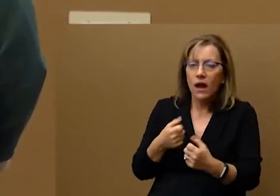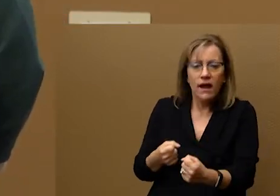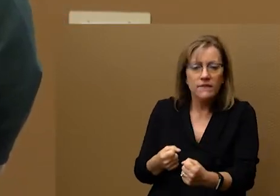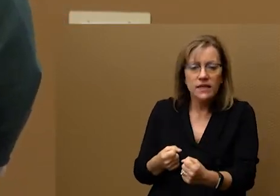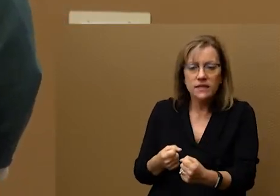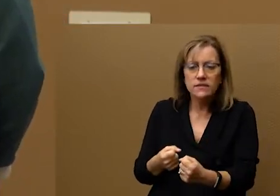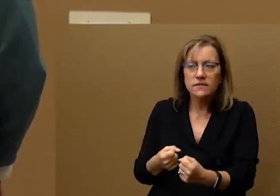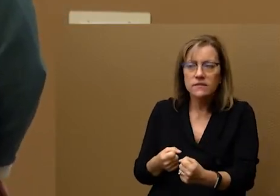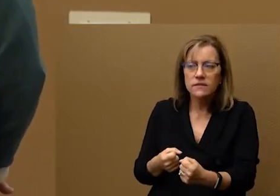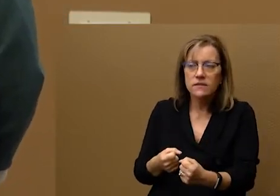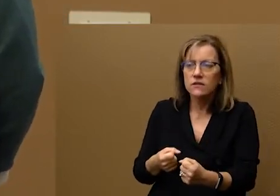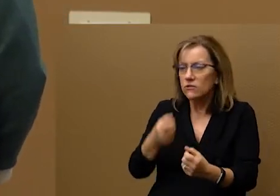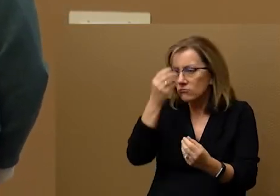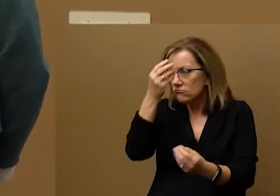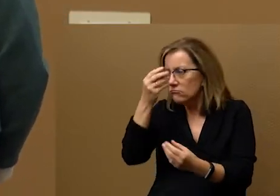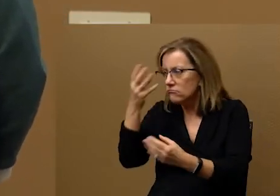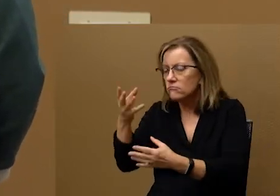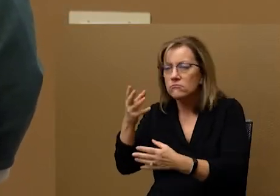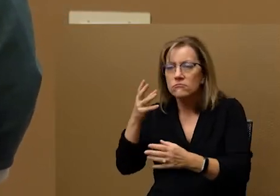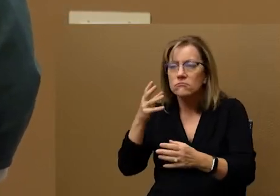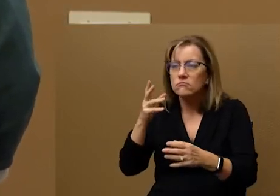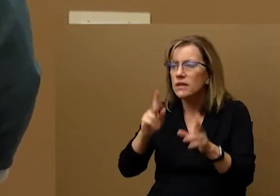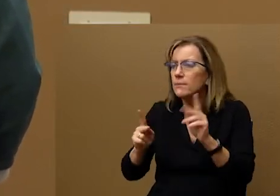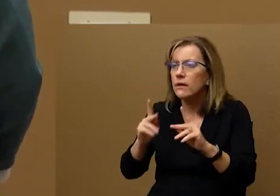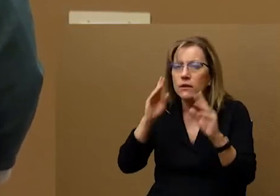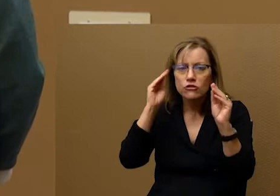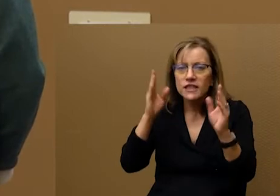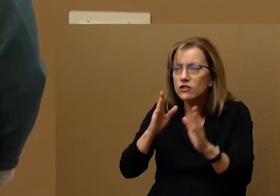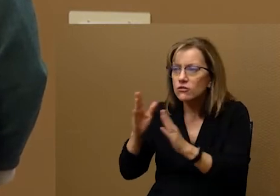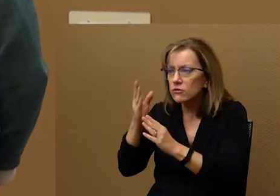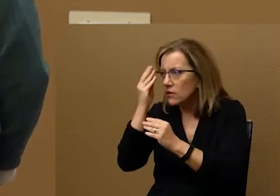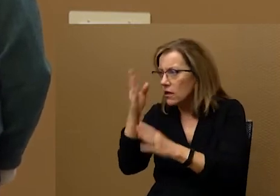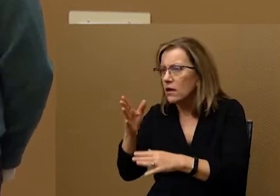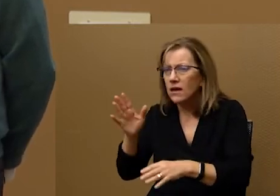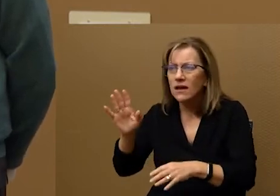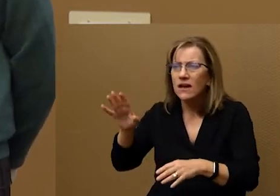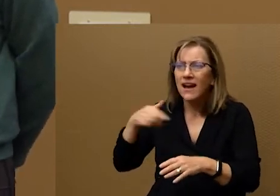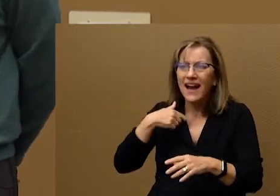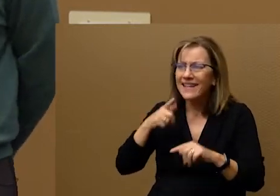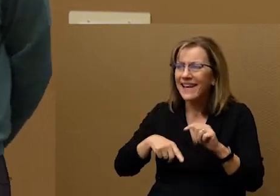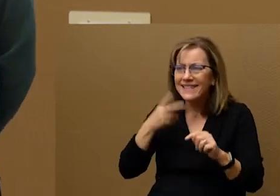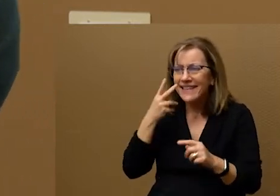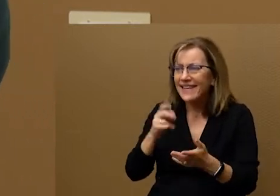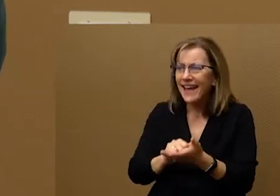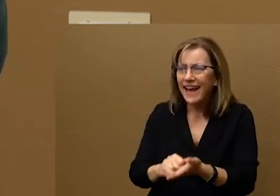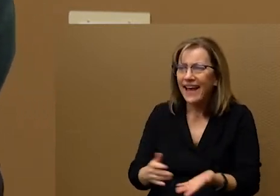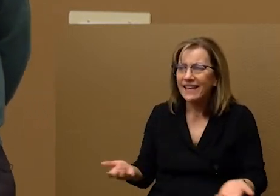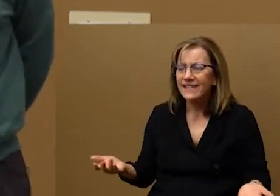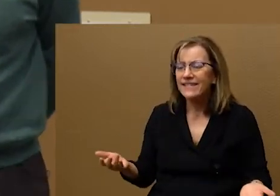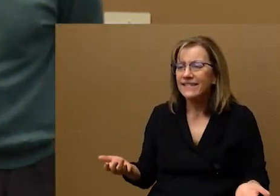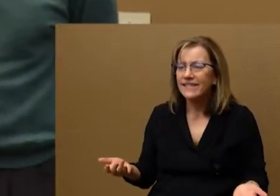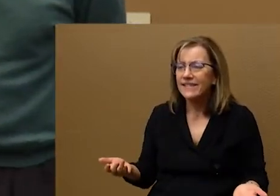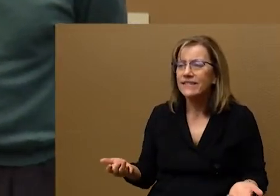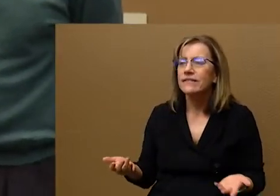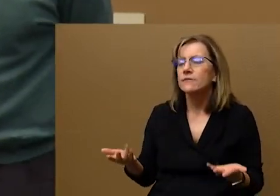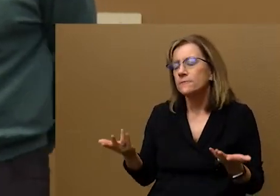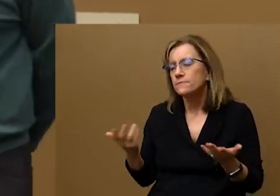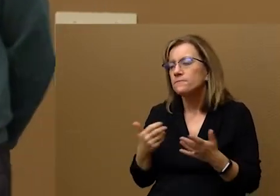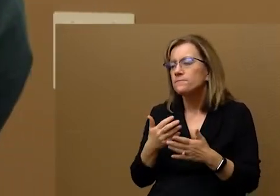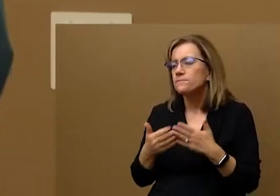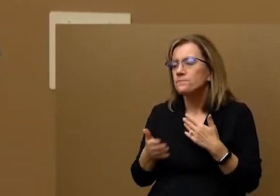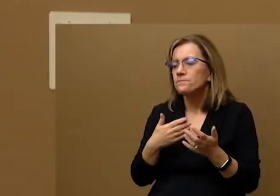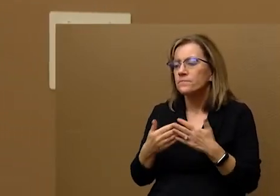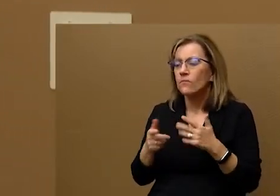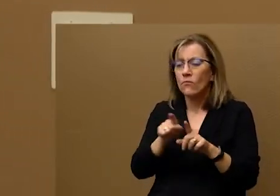don't have the confidence to let people, teachers, others know that they can't see that or whatever.